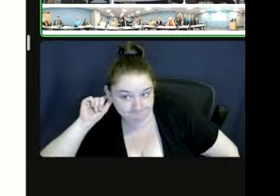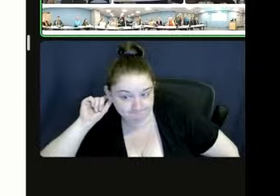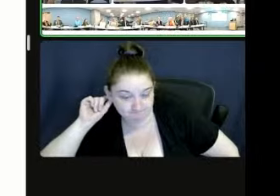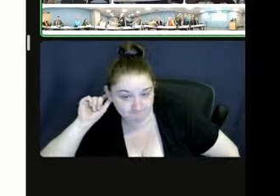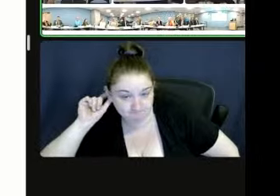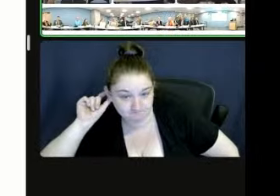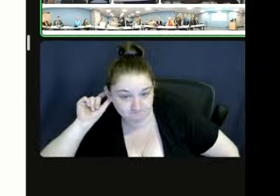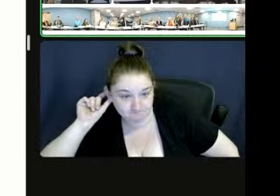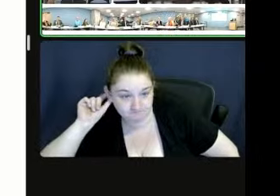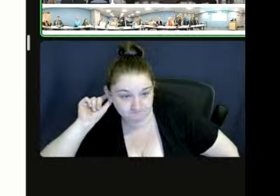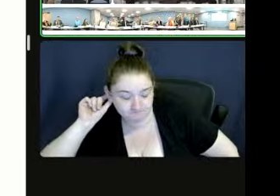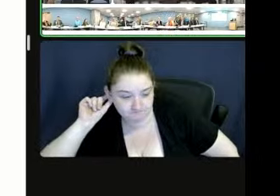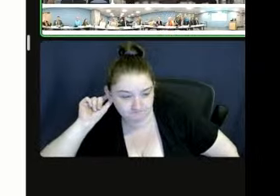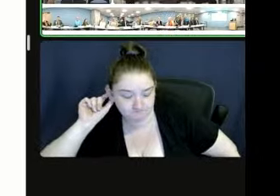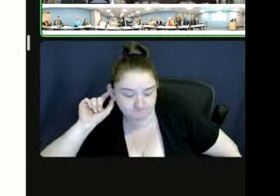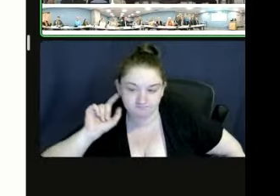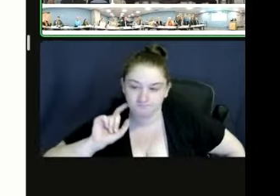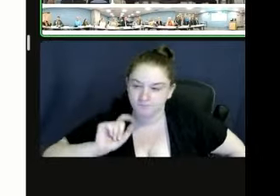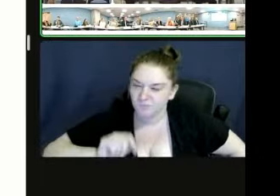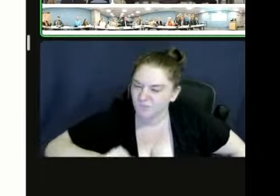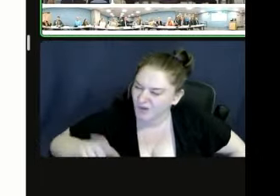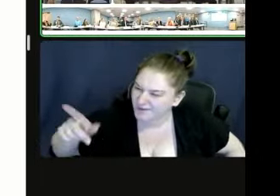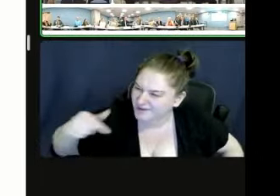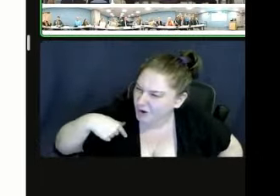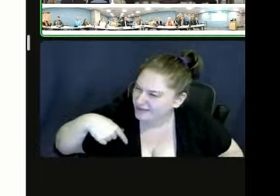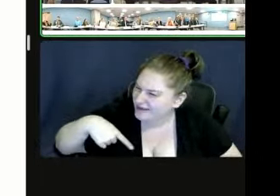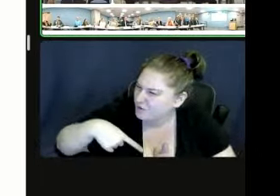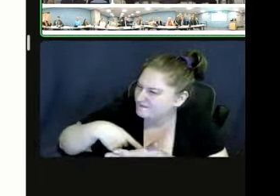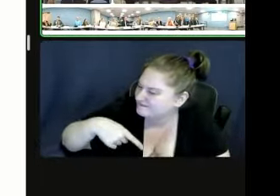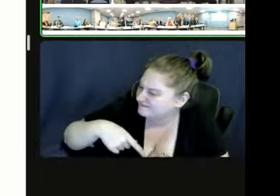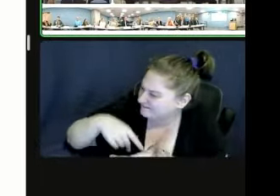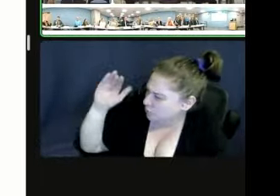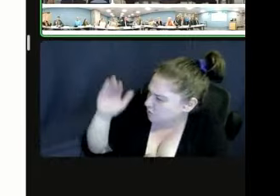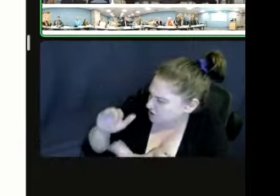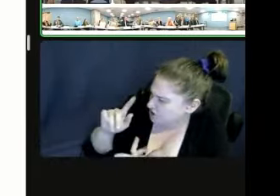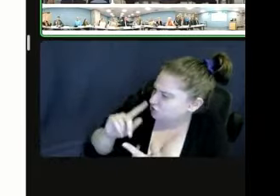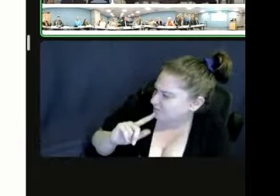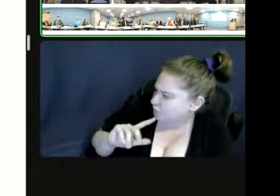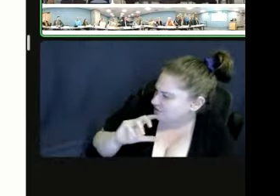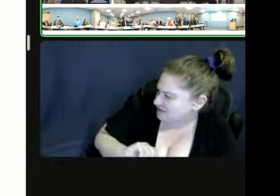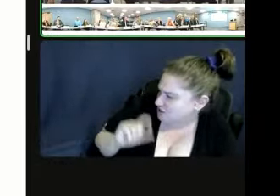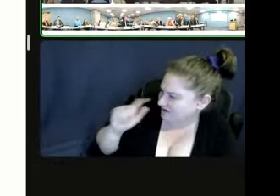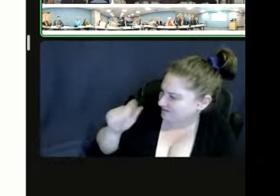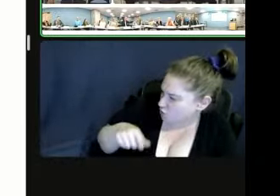there fee reductions also for seniors for certain programs?